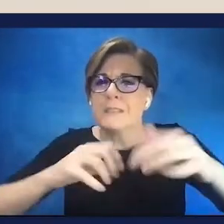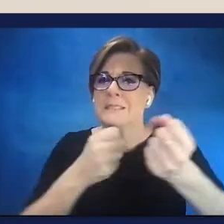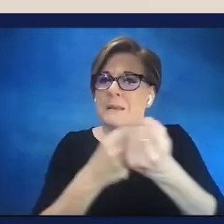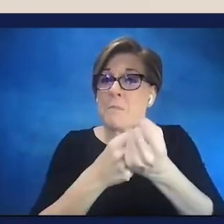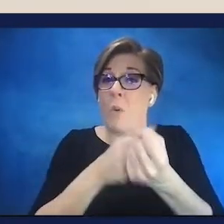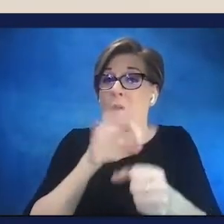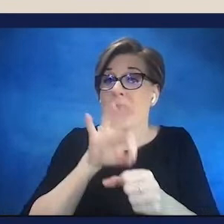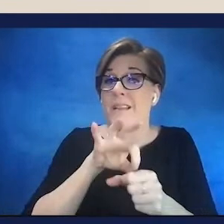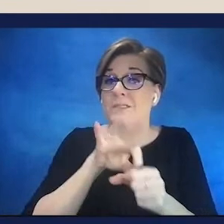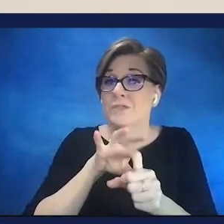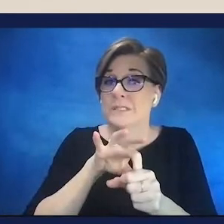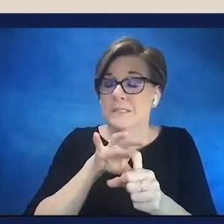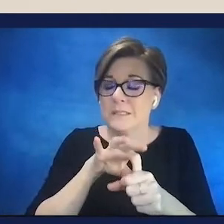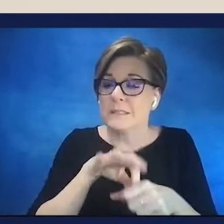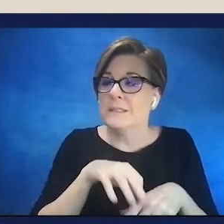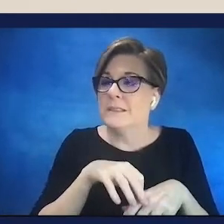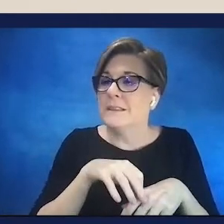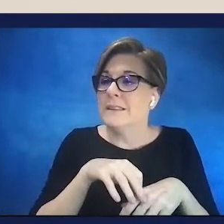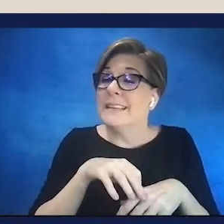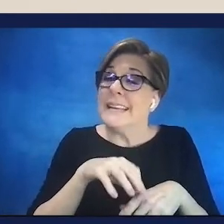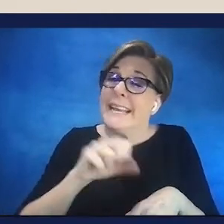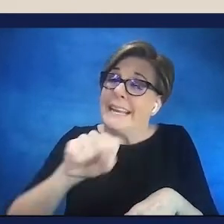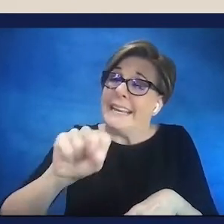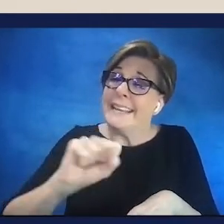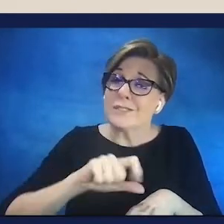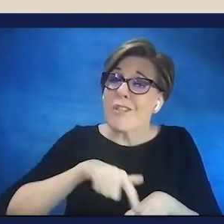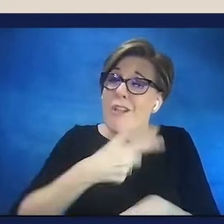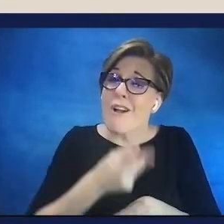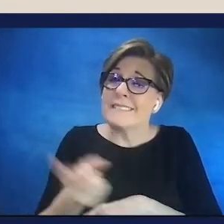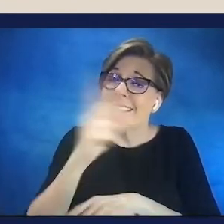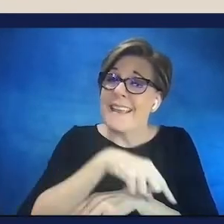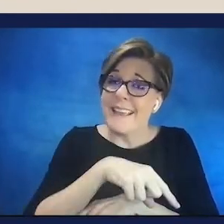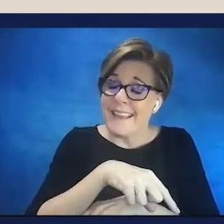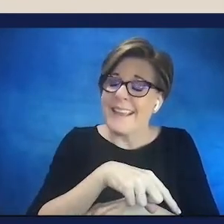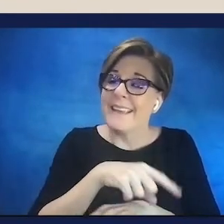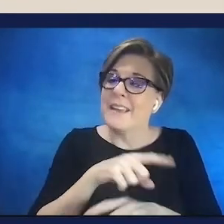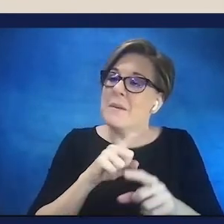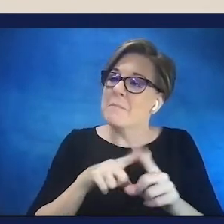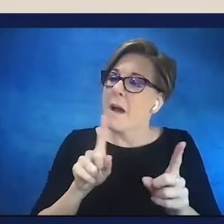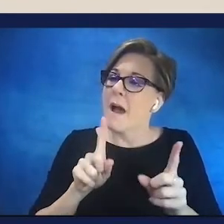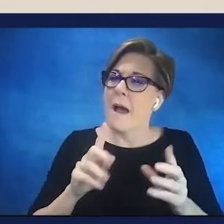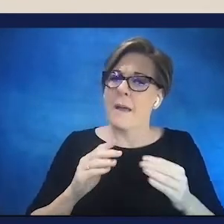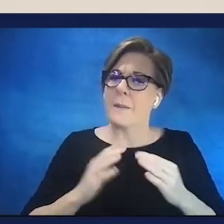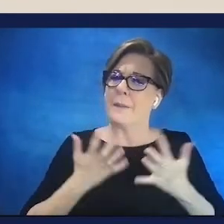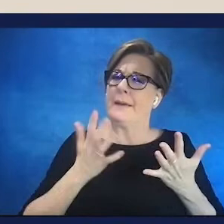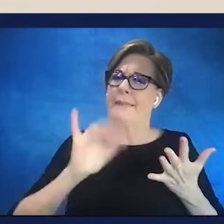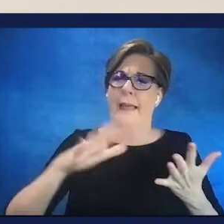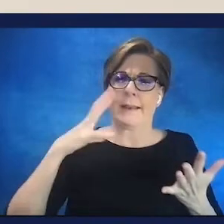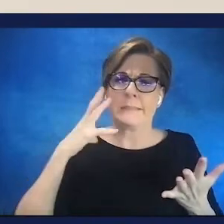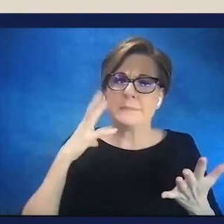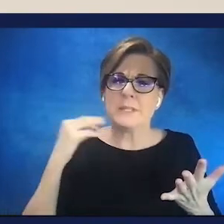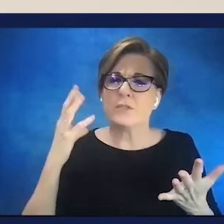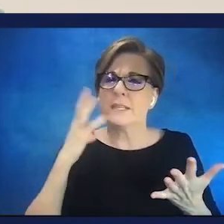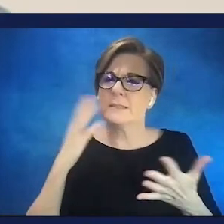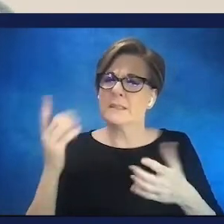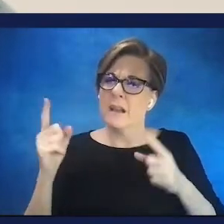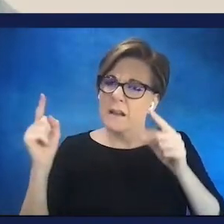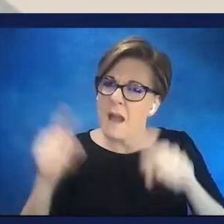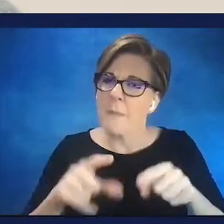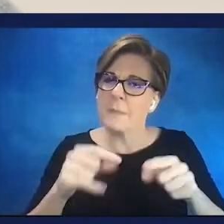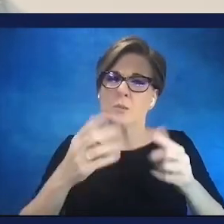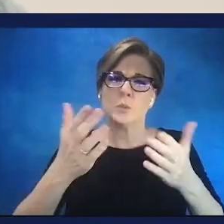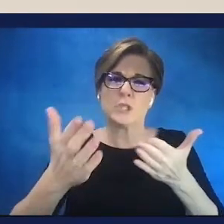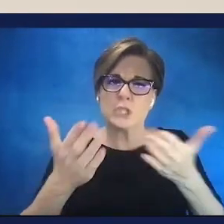out to support the elections. It can be a long day, but it's that experience that coming out to